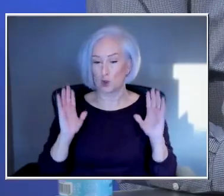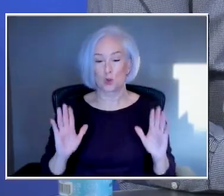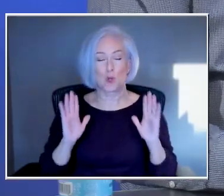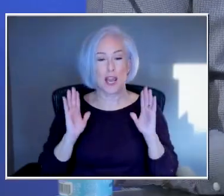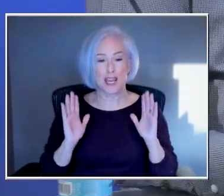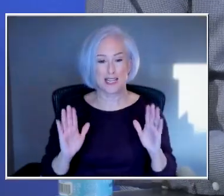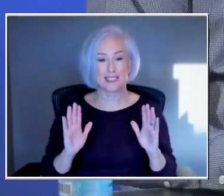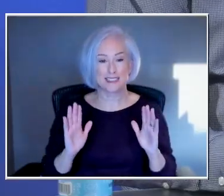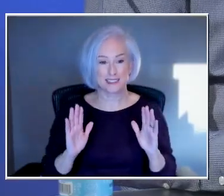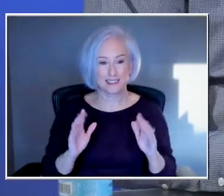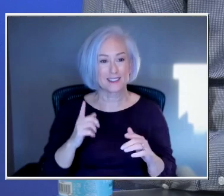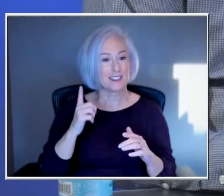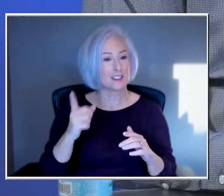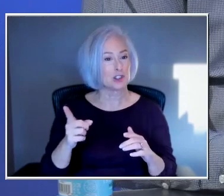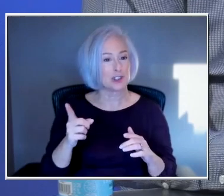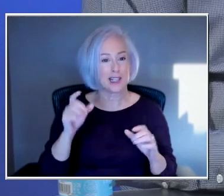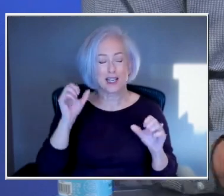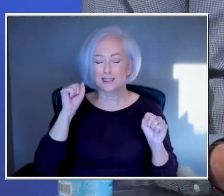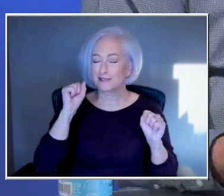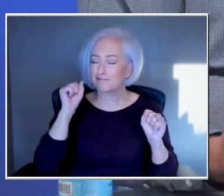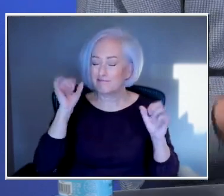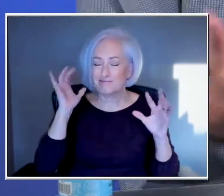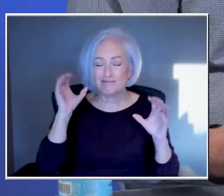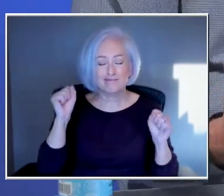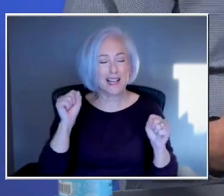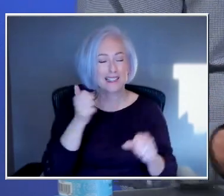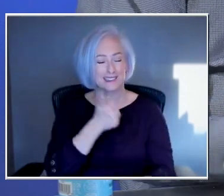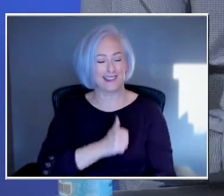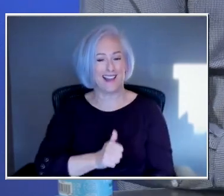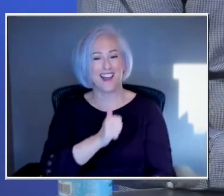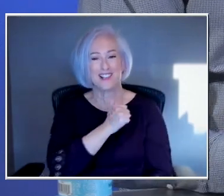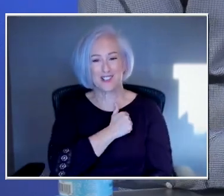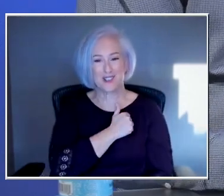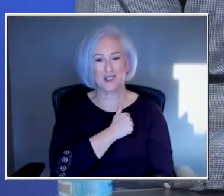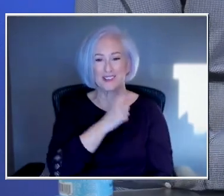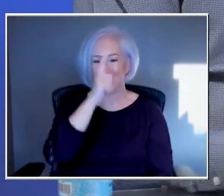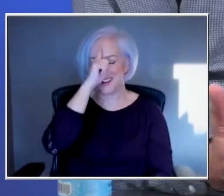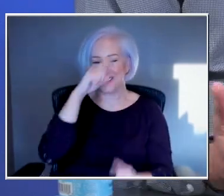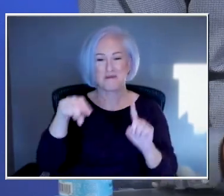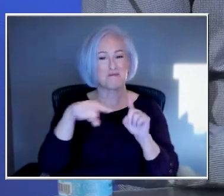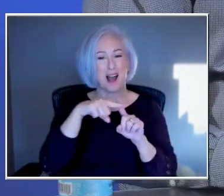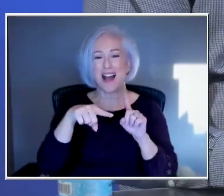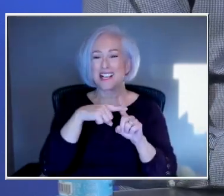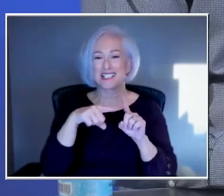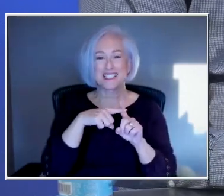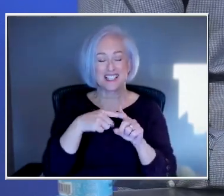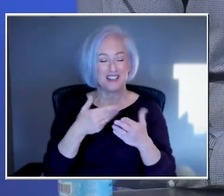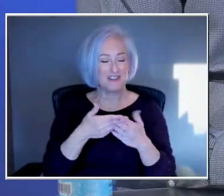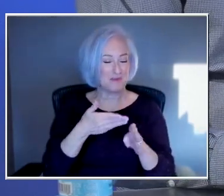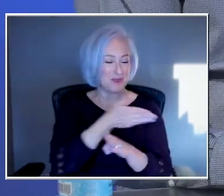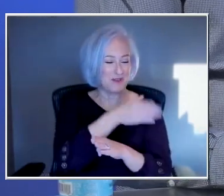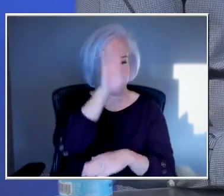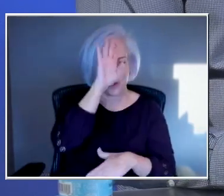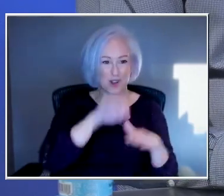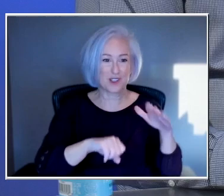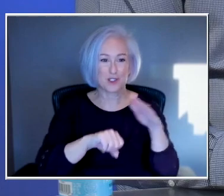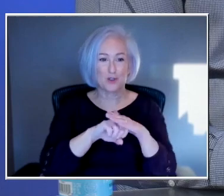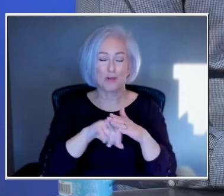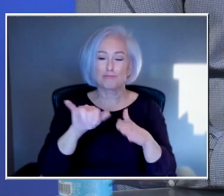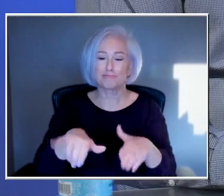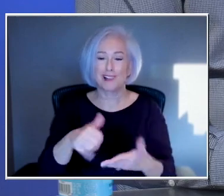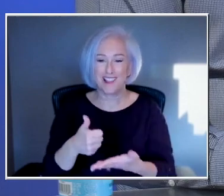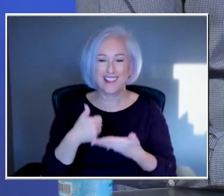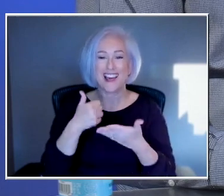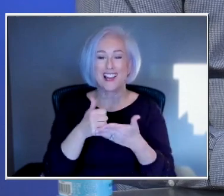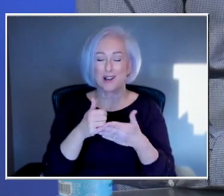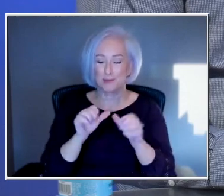She's had an amazing attitude, about it. She was a positive, cheerful person before, which is, I think been very,